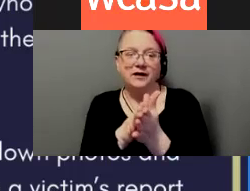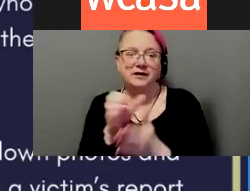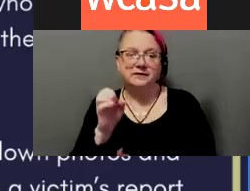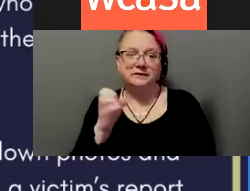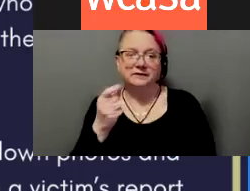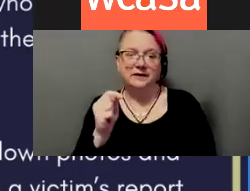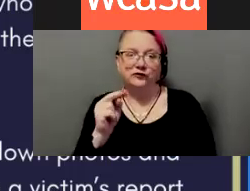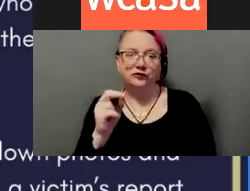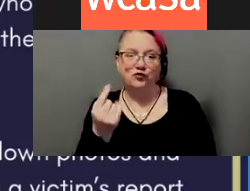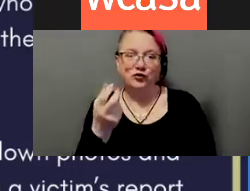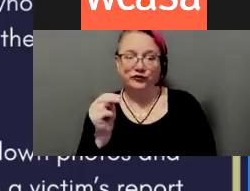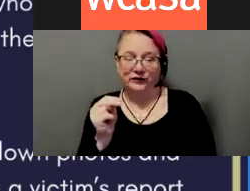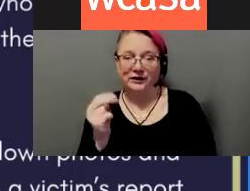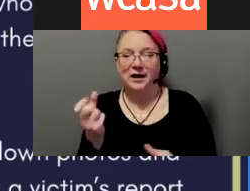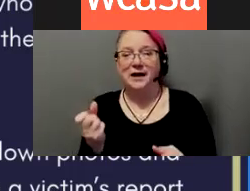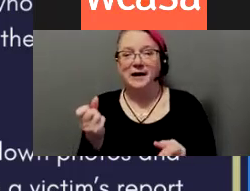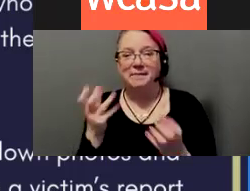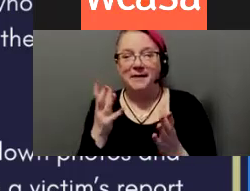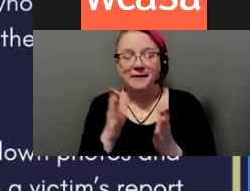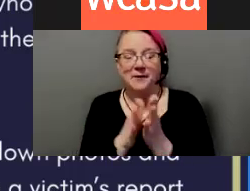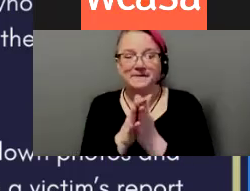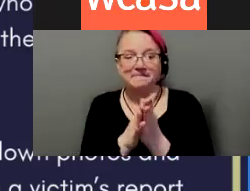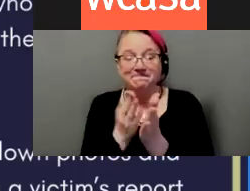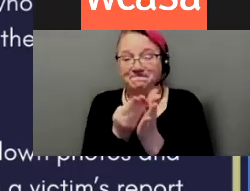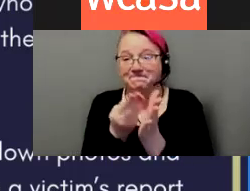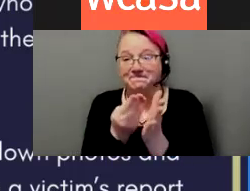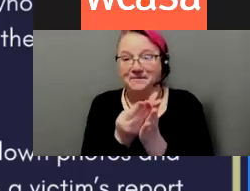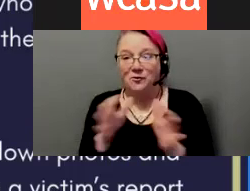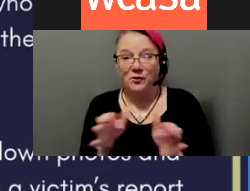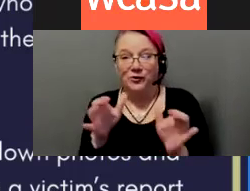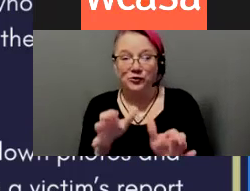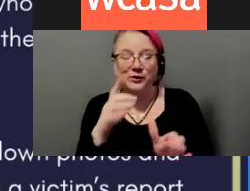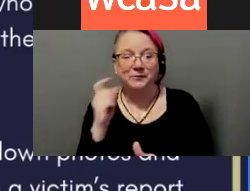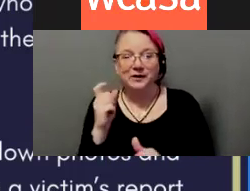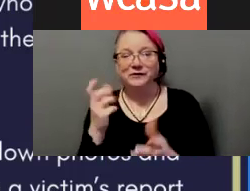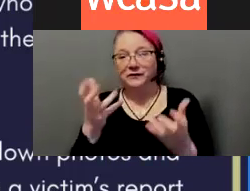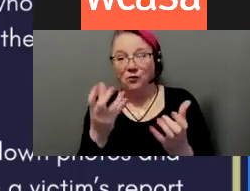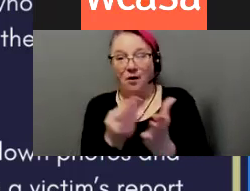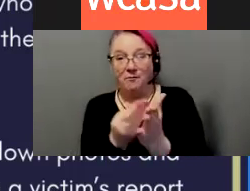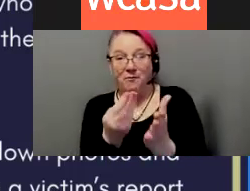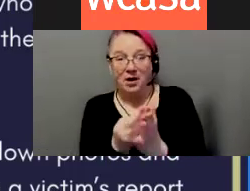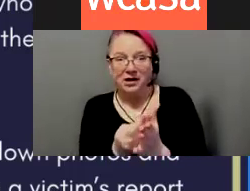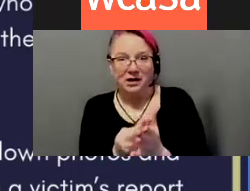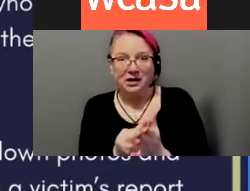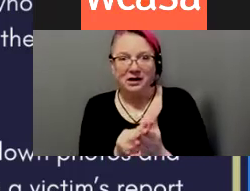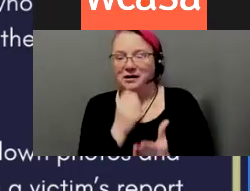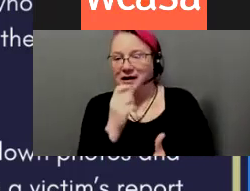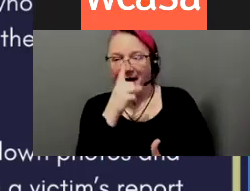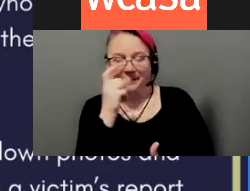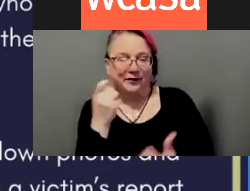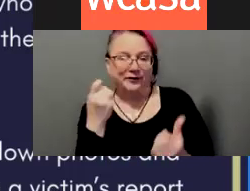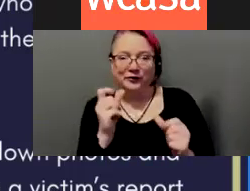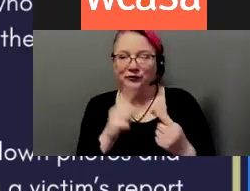perpetrators of financially motivated sextortion, when the person is doing it because they want money, not because they're trying